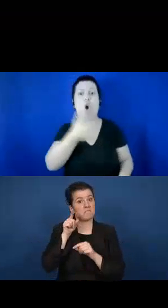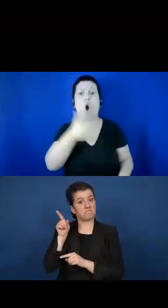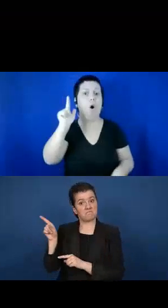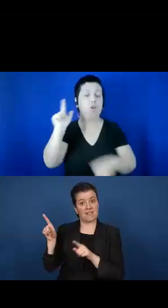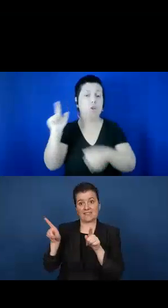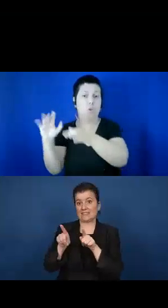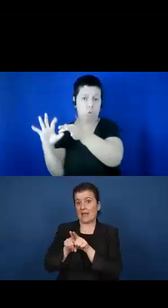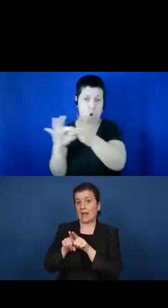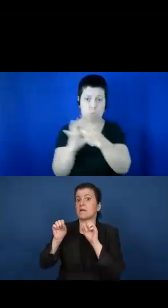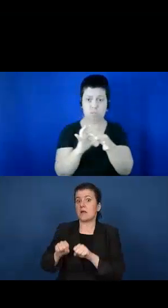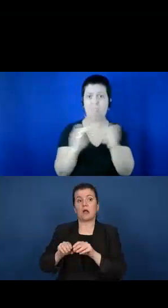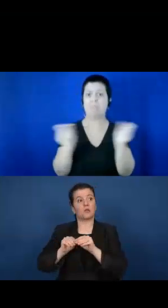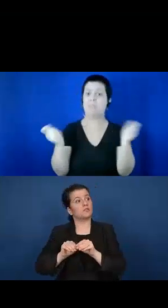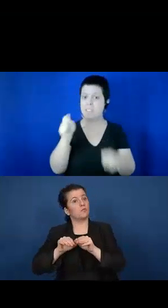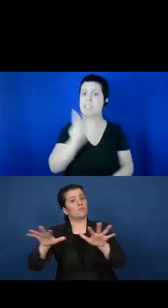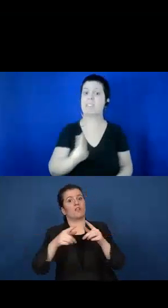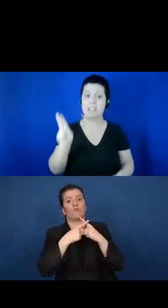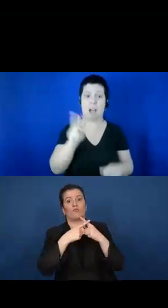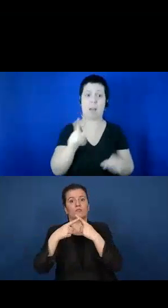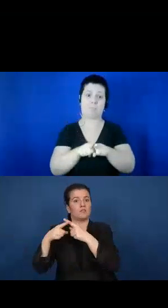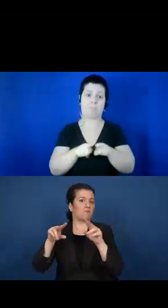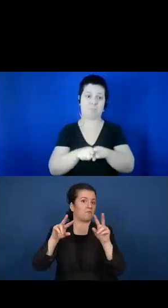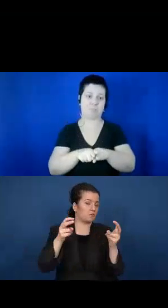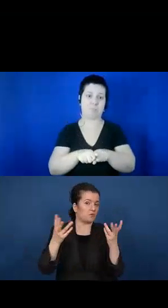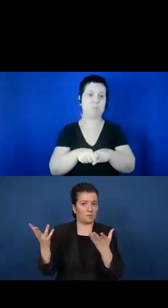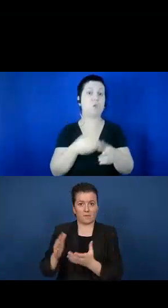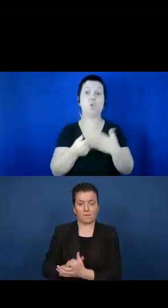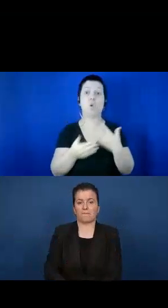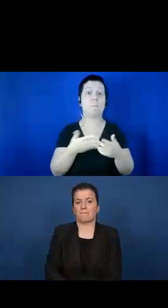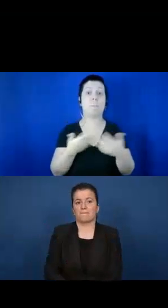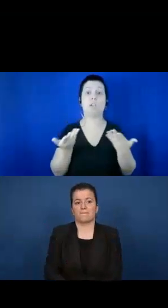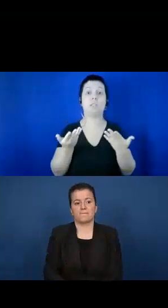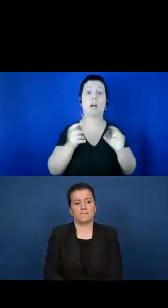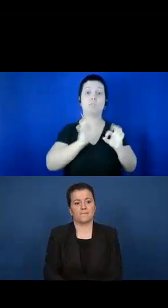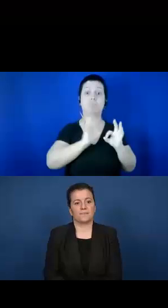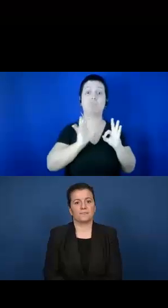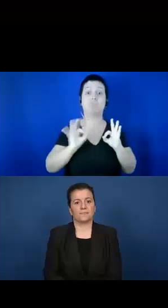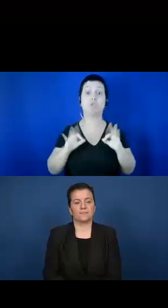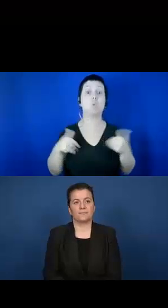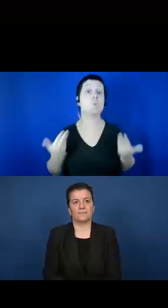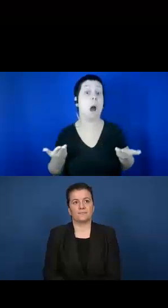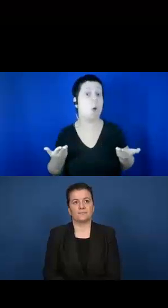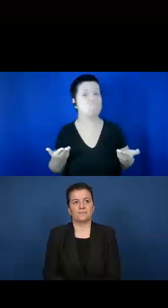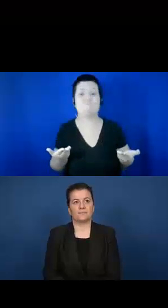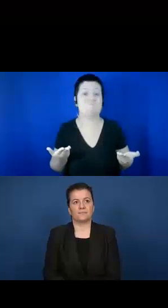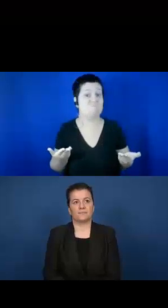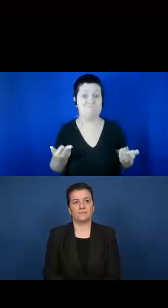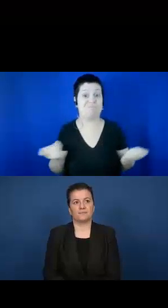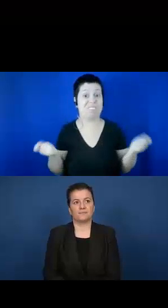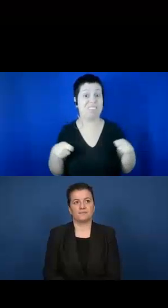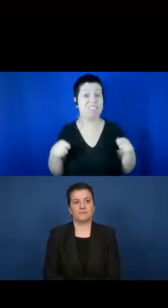the actuator types they may be using. In fact, it does not even have